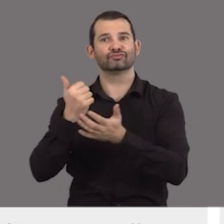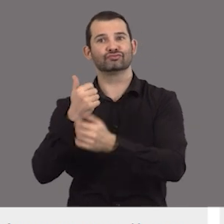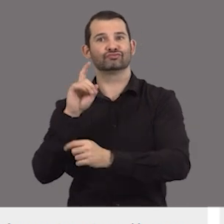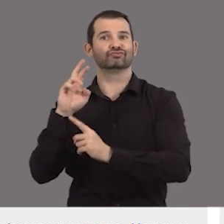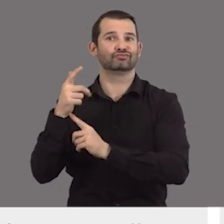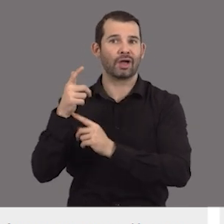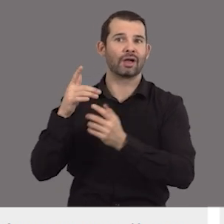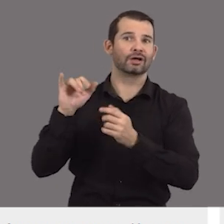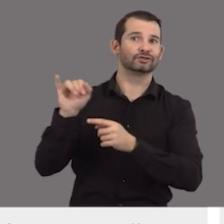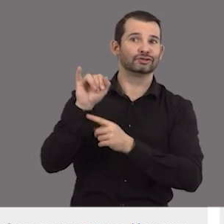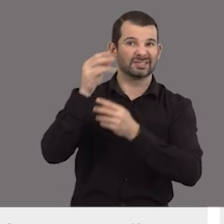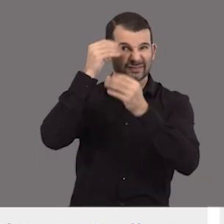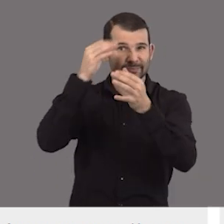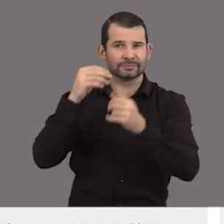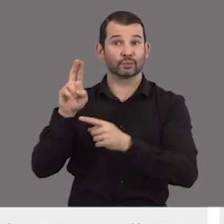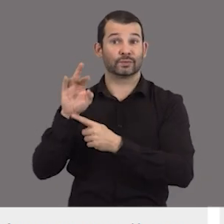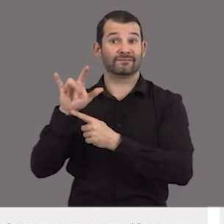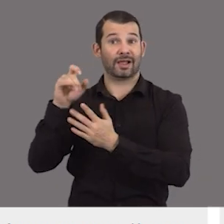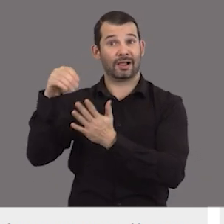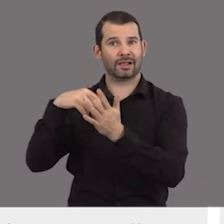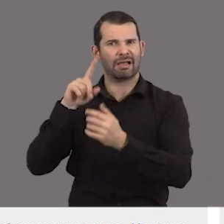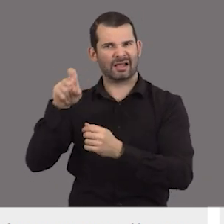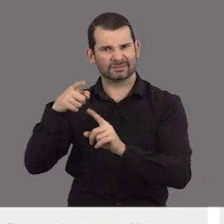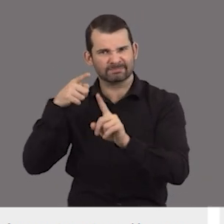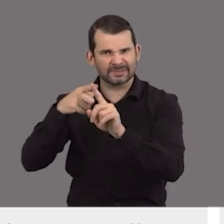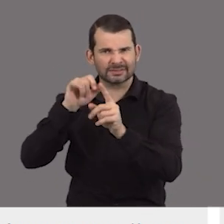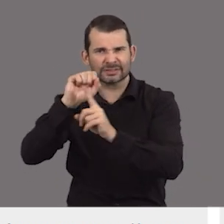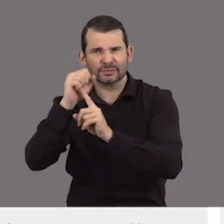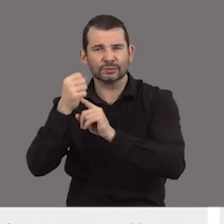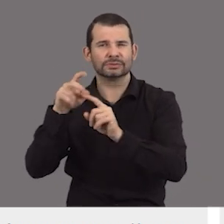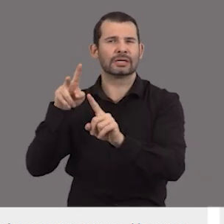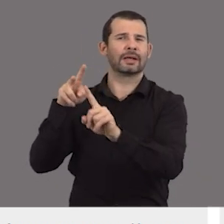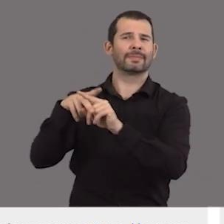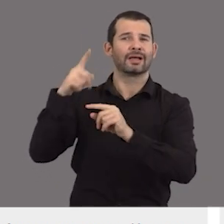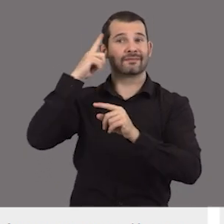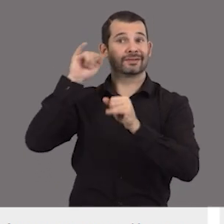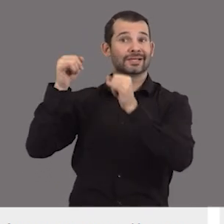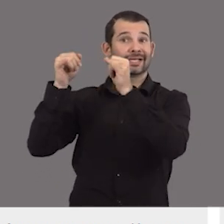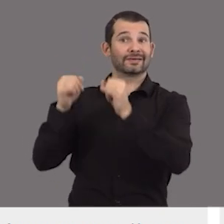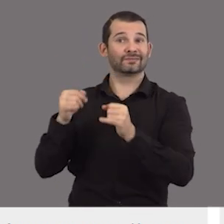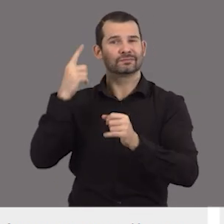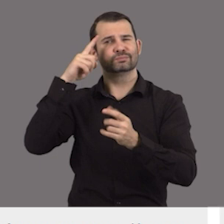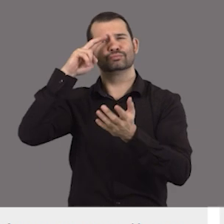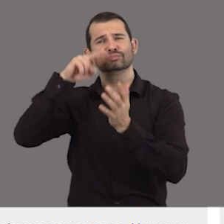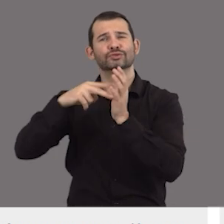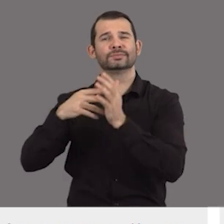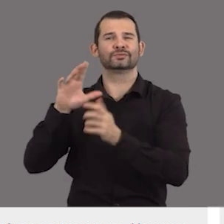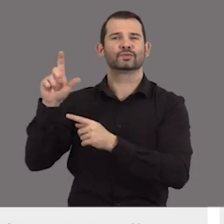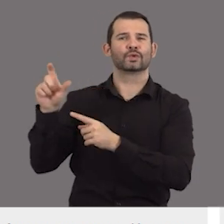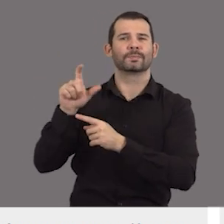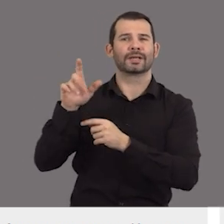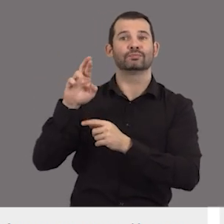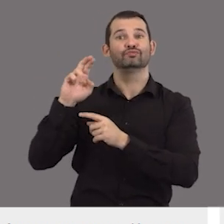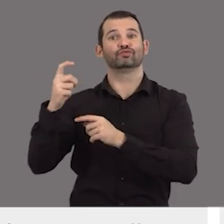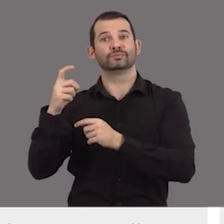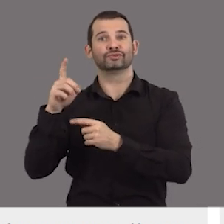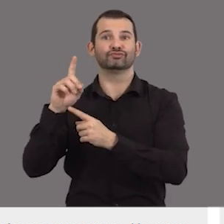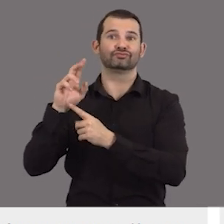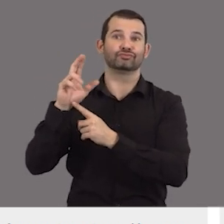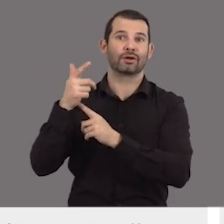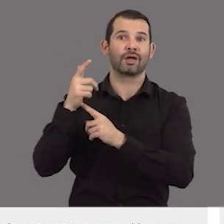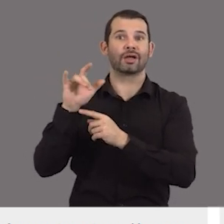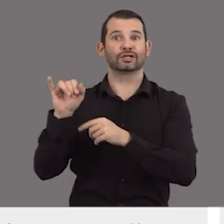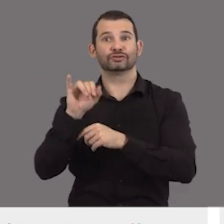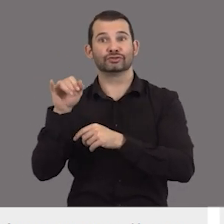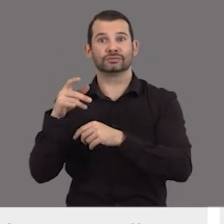insurance information. U-File asks to specify the situation that applies to the individual for the purpose of the Quebec